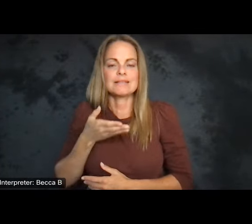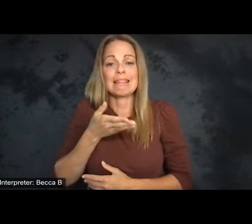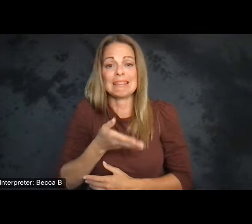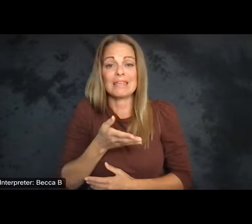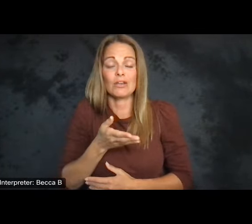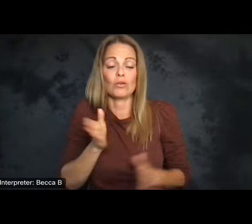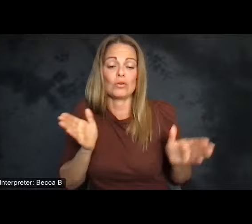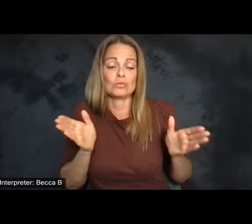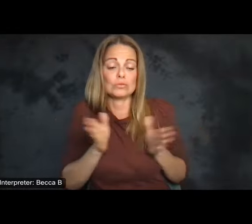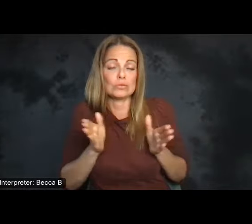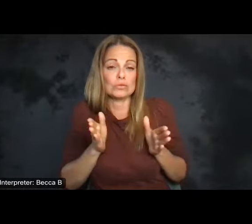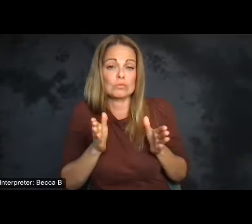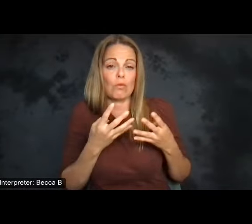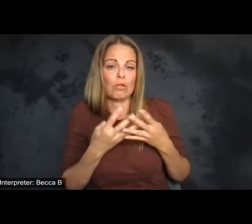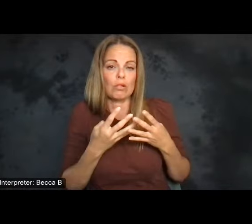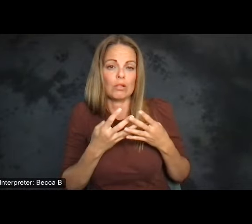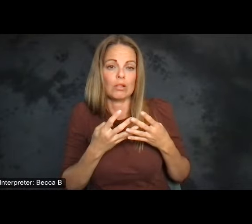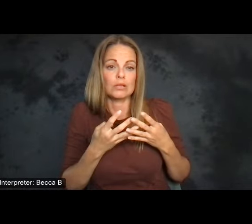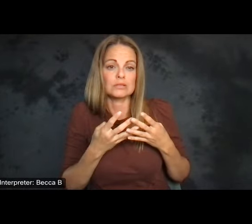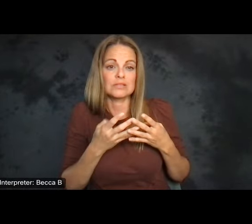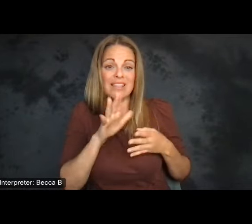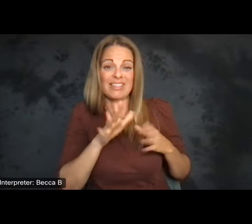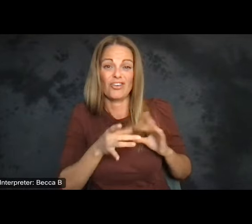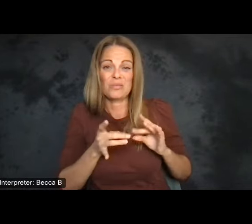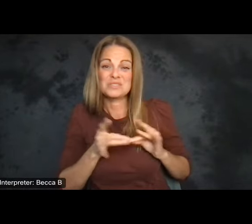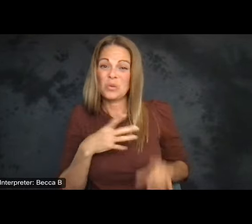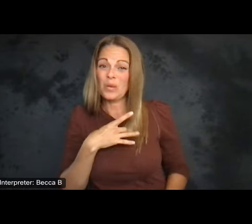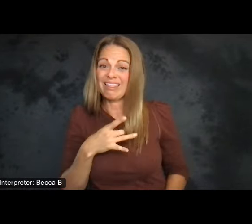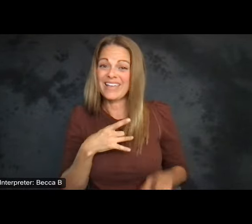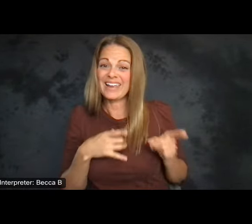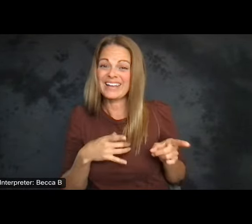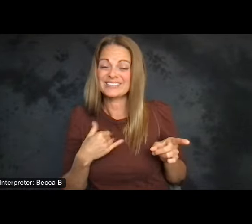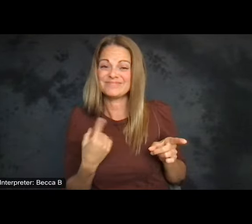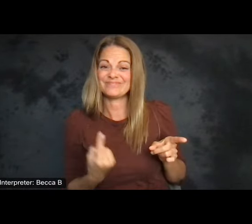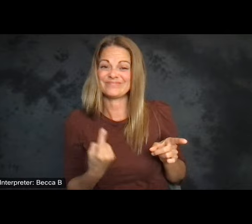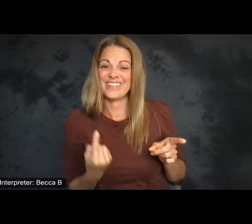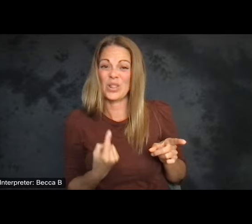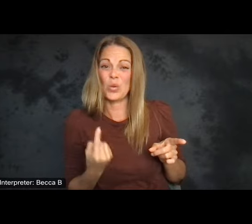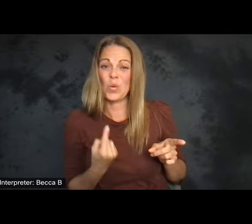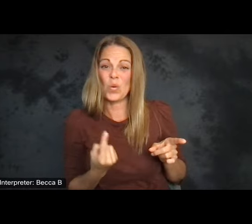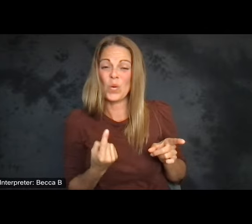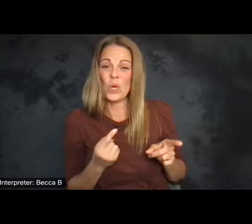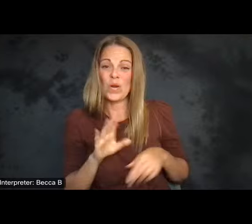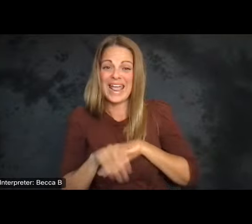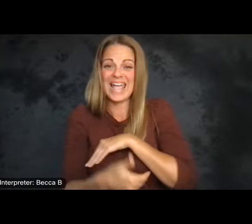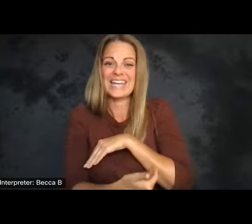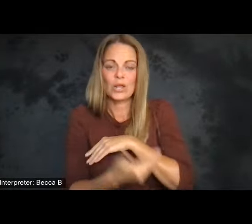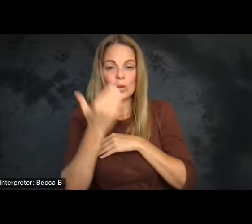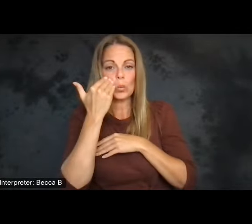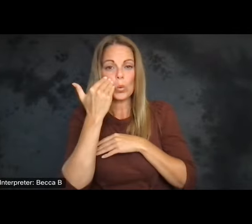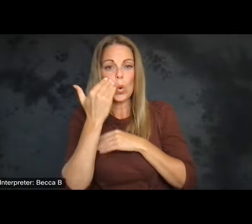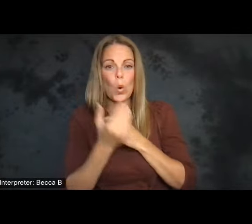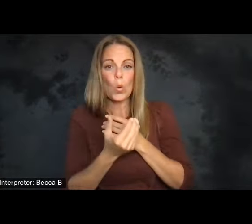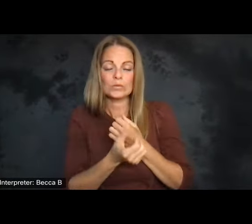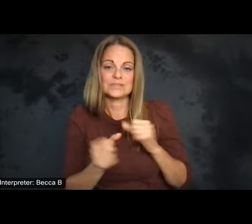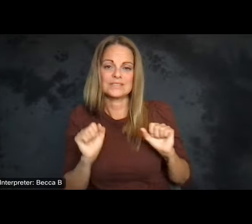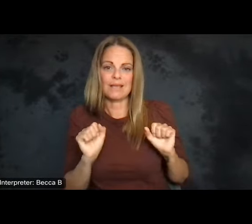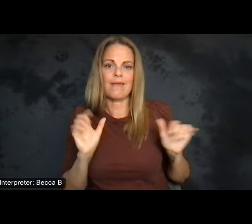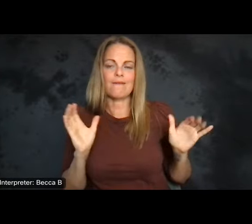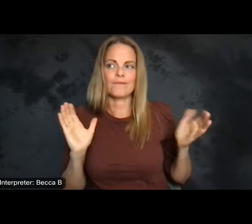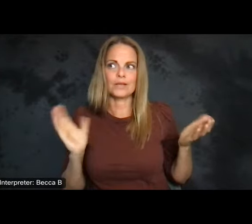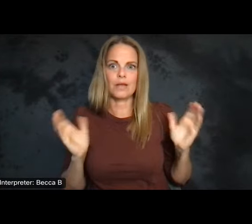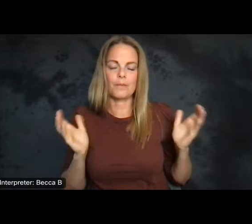Overwhelmingly, their comment was, we like them because we're in it by ourselves at night. We know we're safe. Versus a bigger cell where